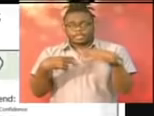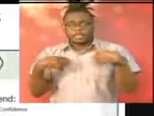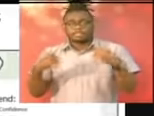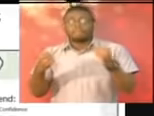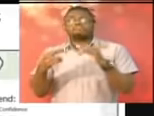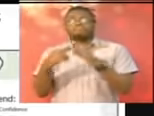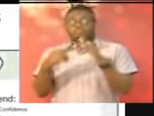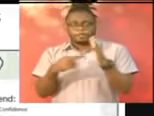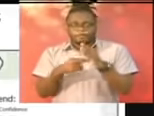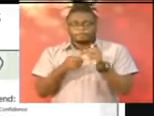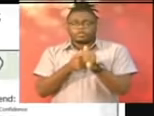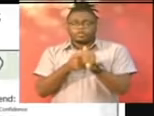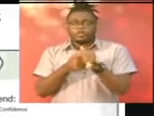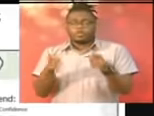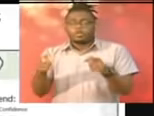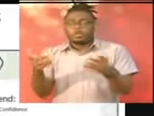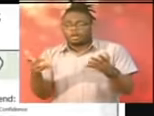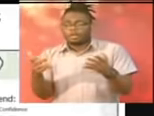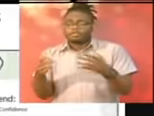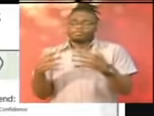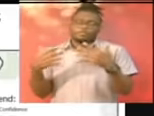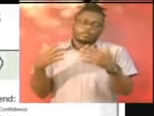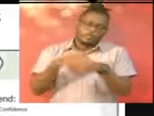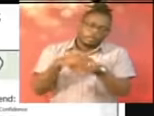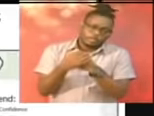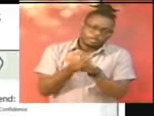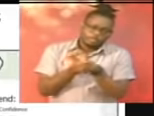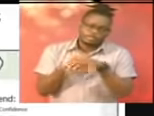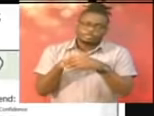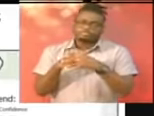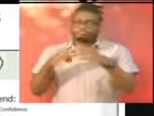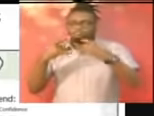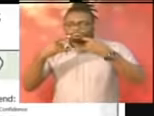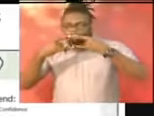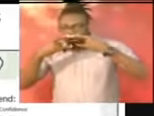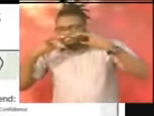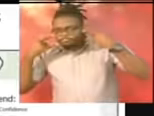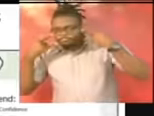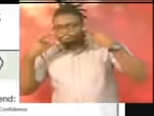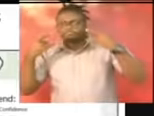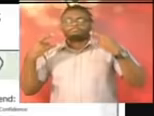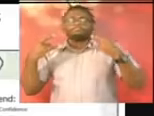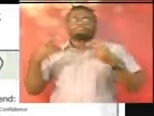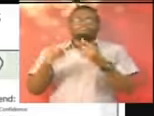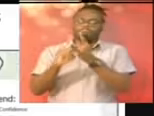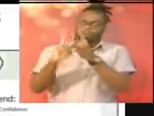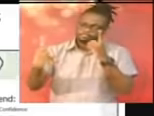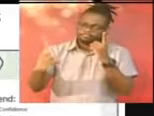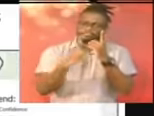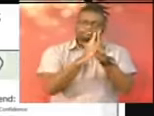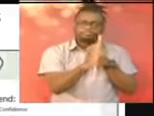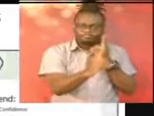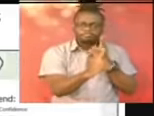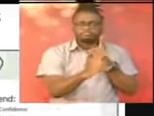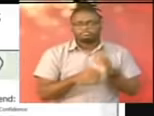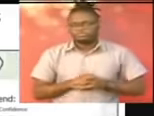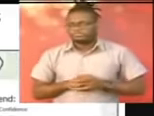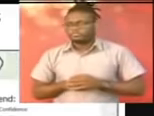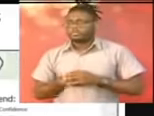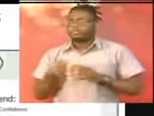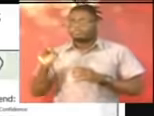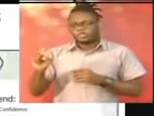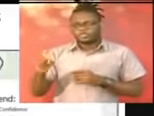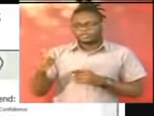and watching our distance. We should not at any point in time become complacent and misinterpret these maps to suggest